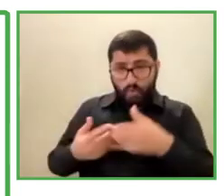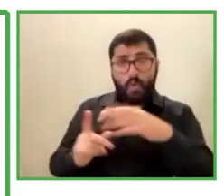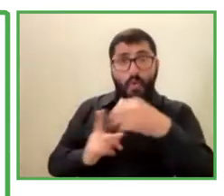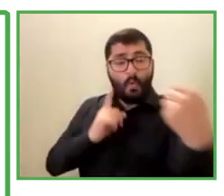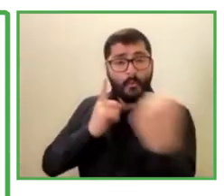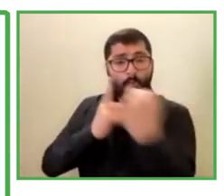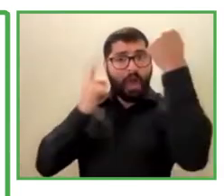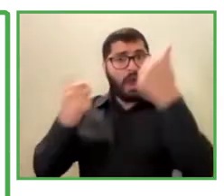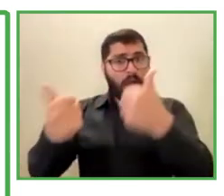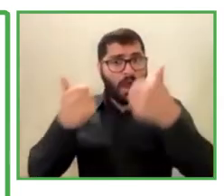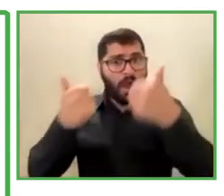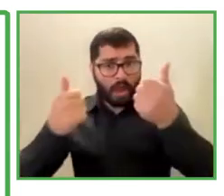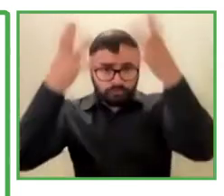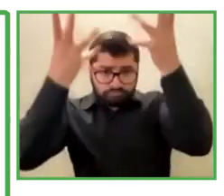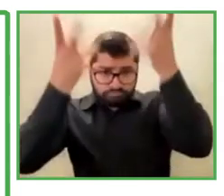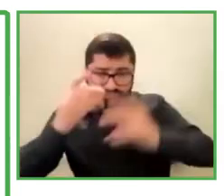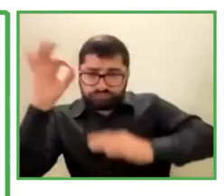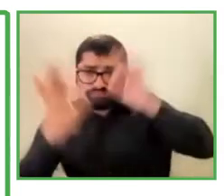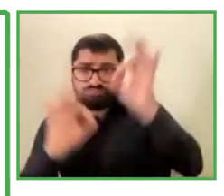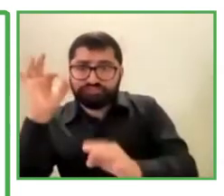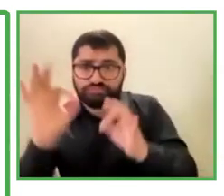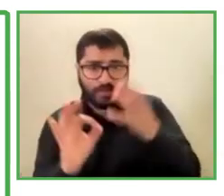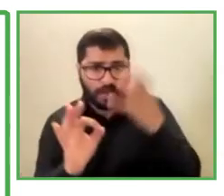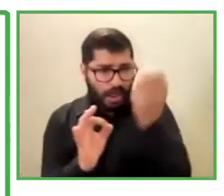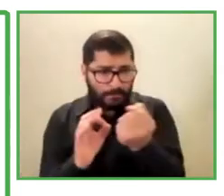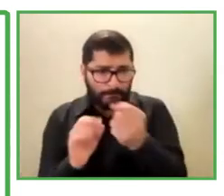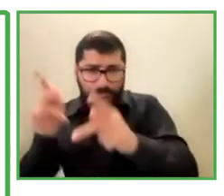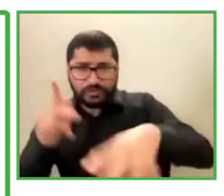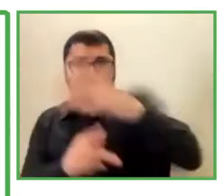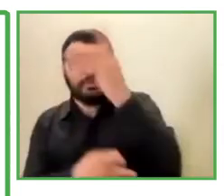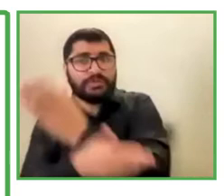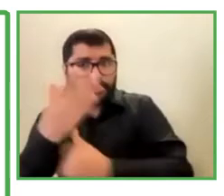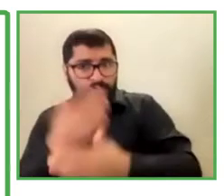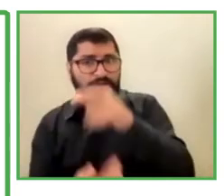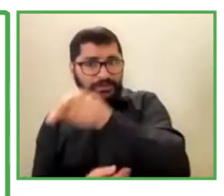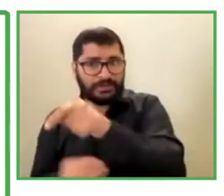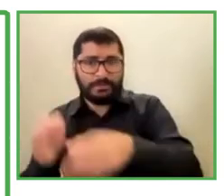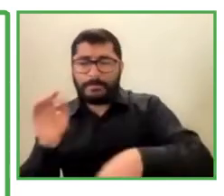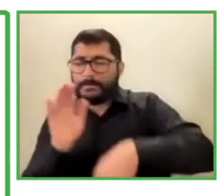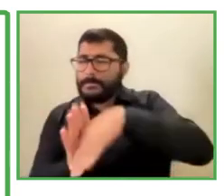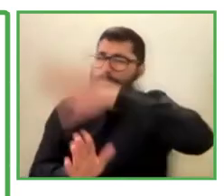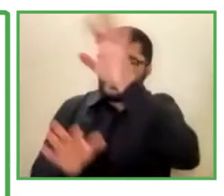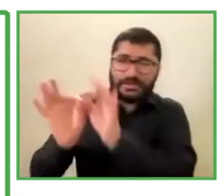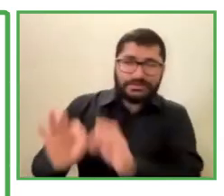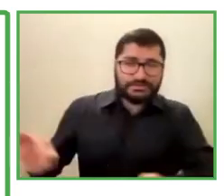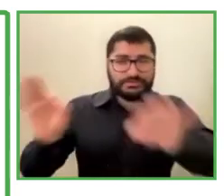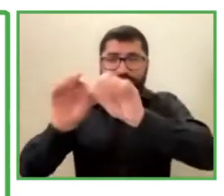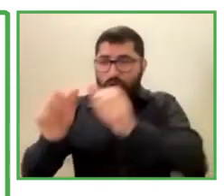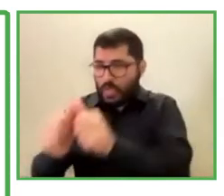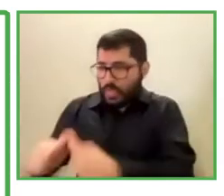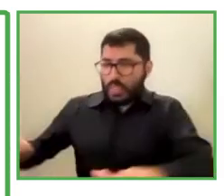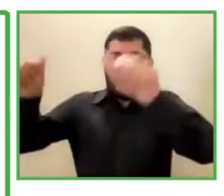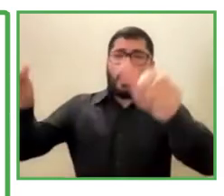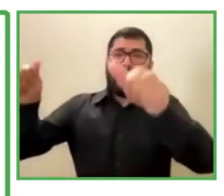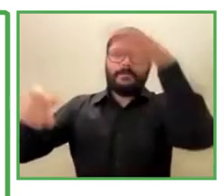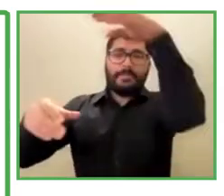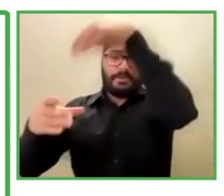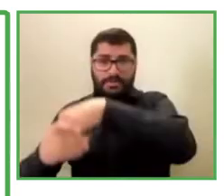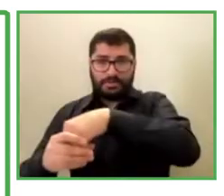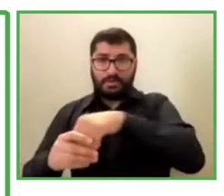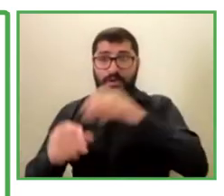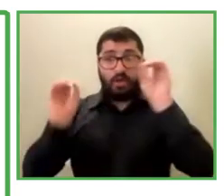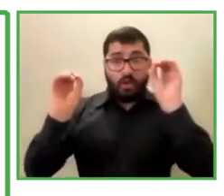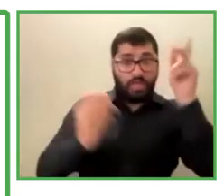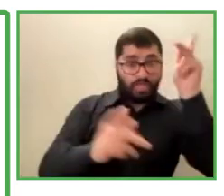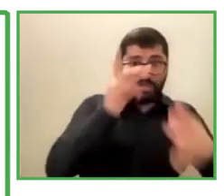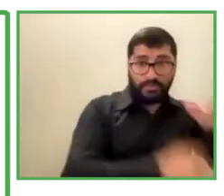of the people with disabilities was more than double than the people without